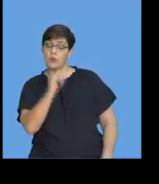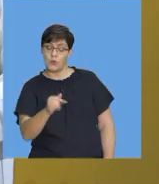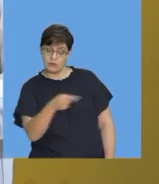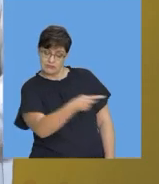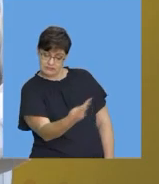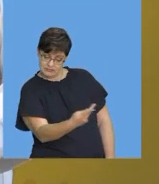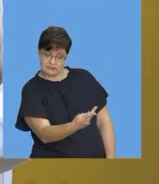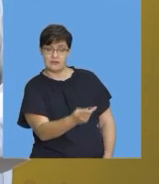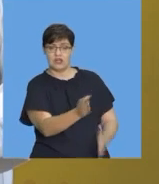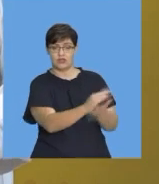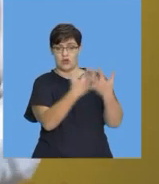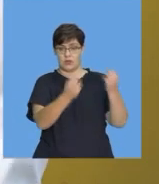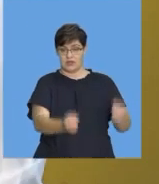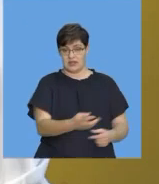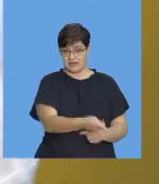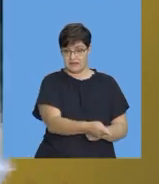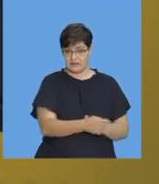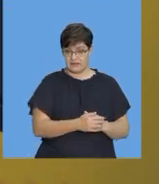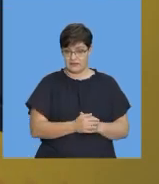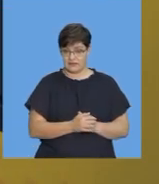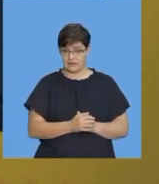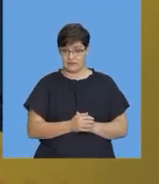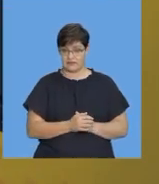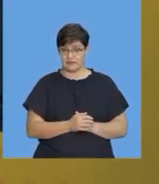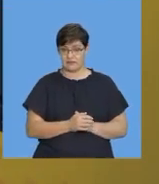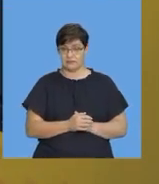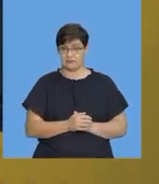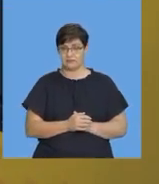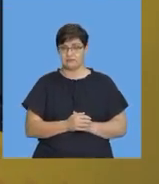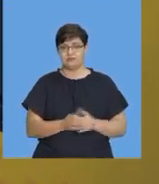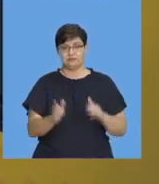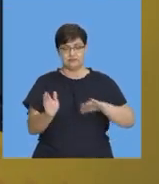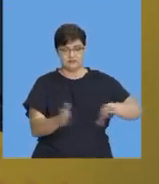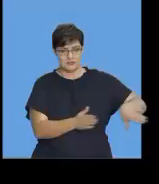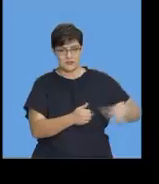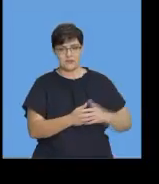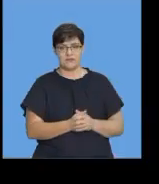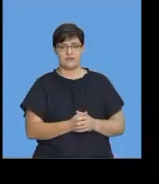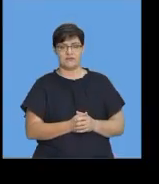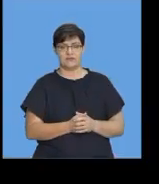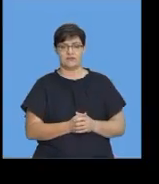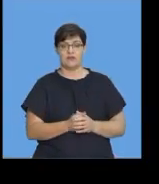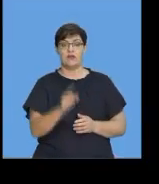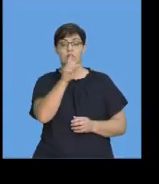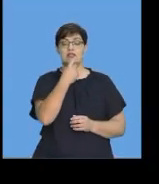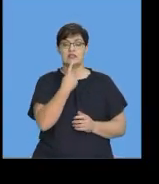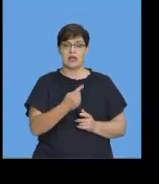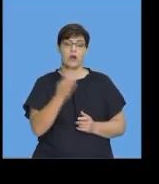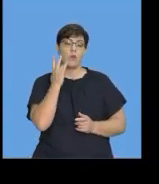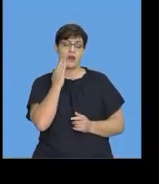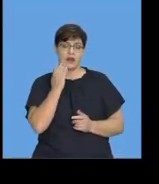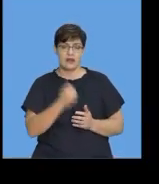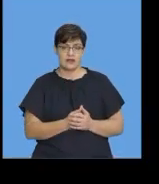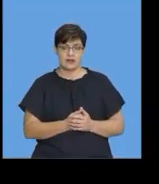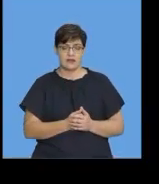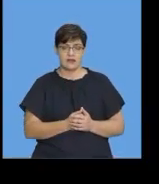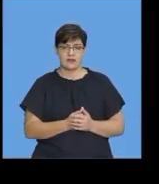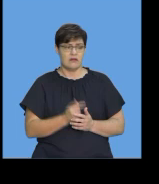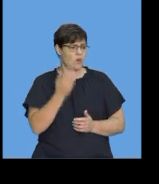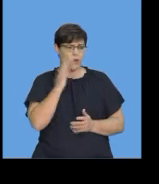shareholders. Got it? Move on. Next question. The question says, when? When will this